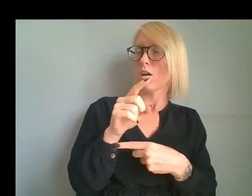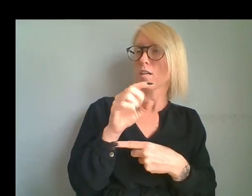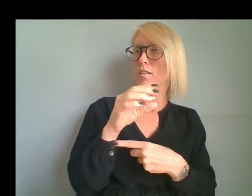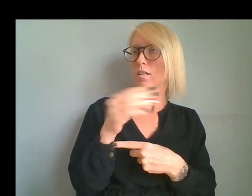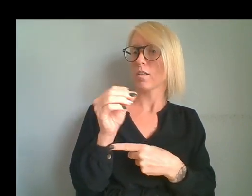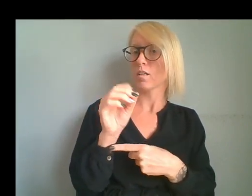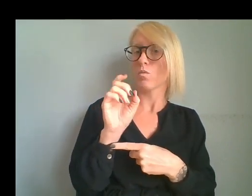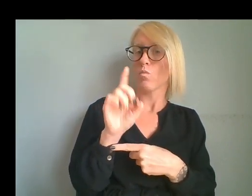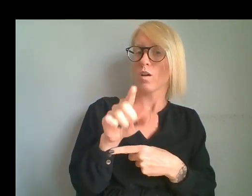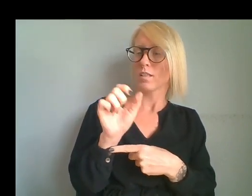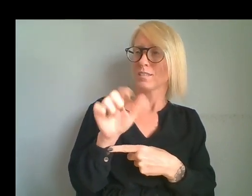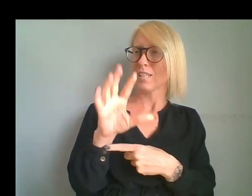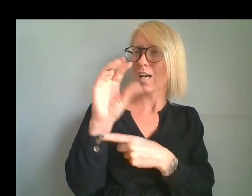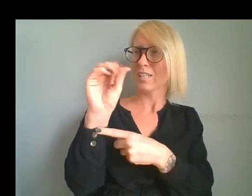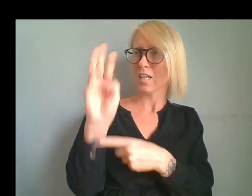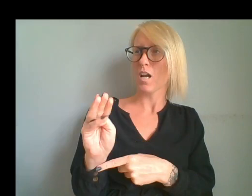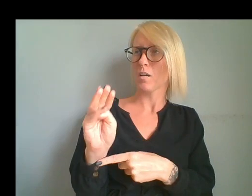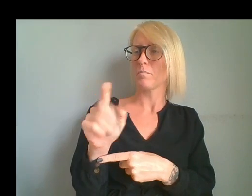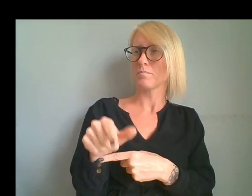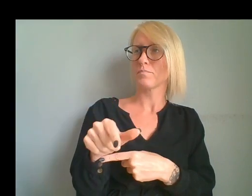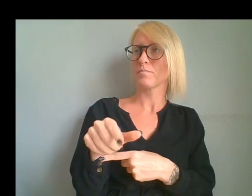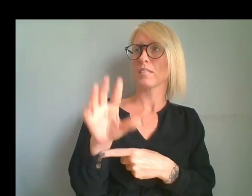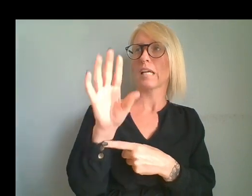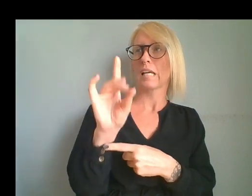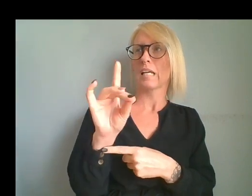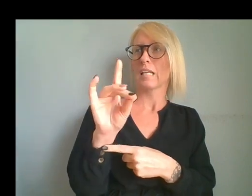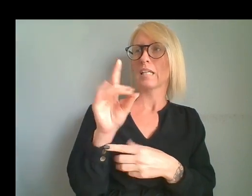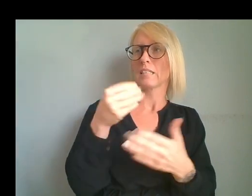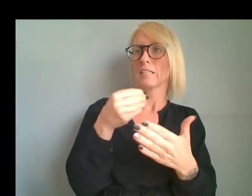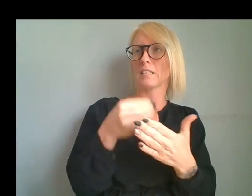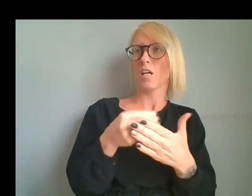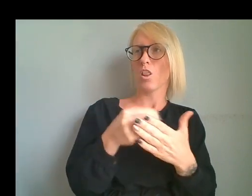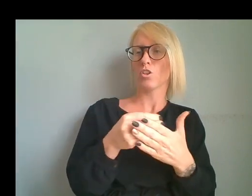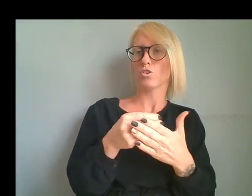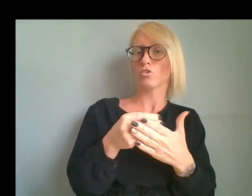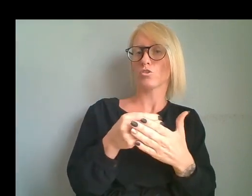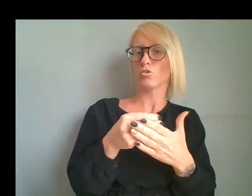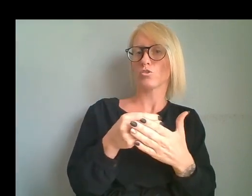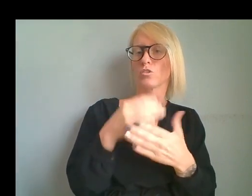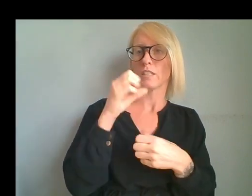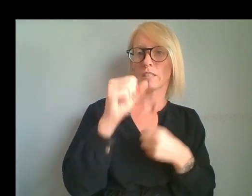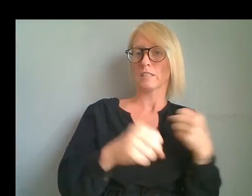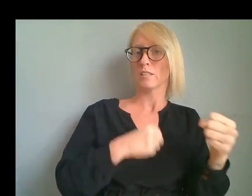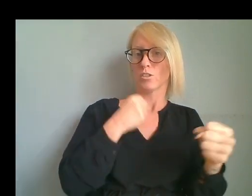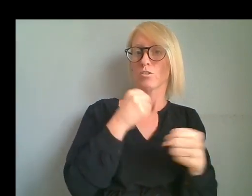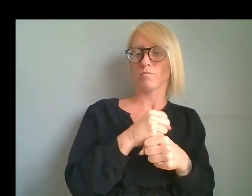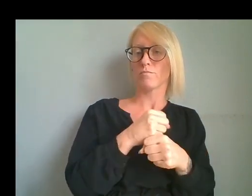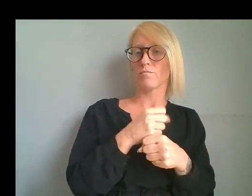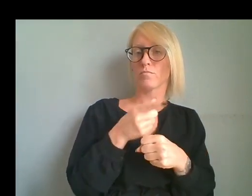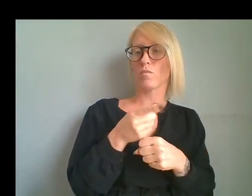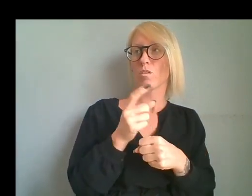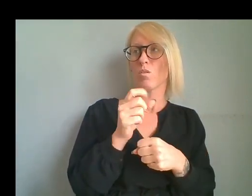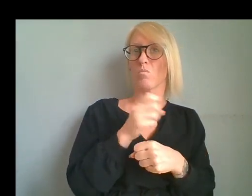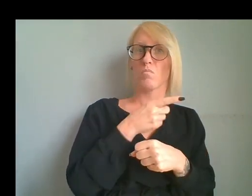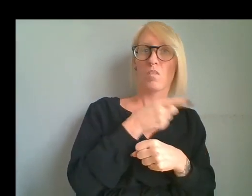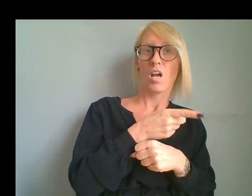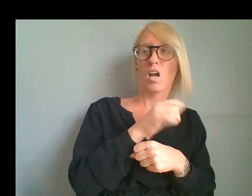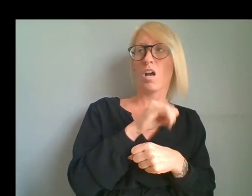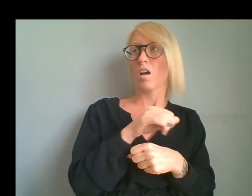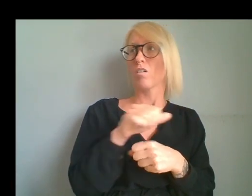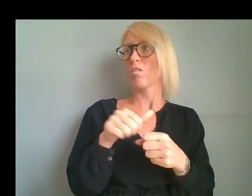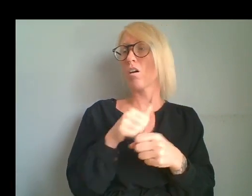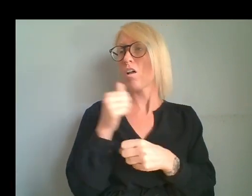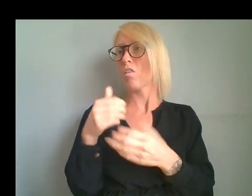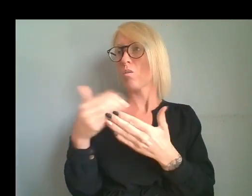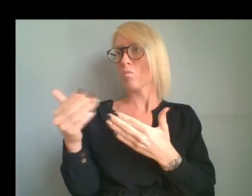oneandone.com. If you're familiar with them, but they're about $8 or so a year. So you could go to oneandone.com or another provider and point